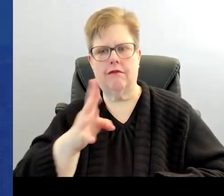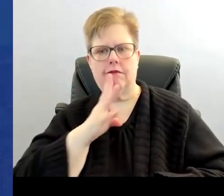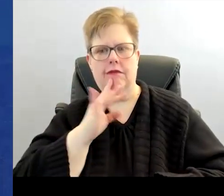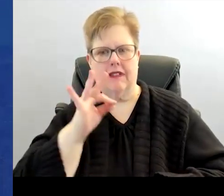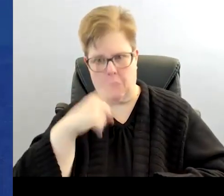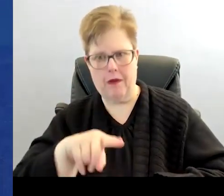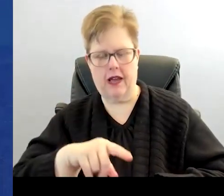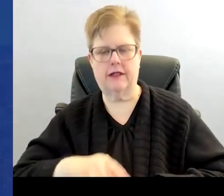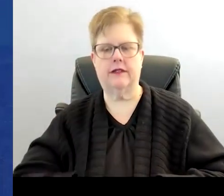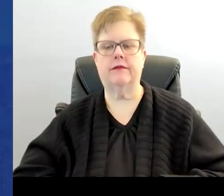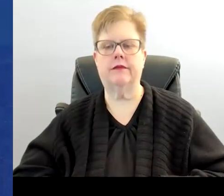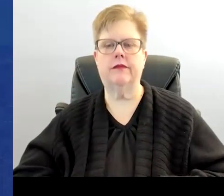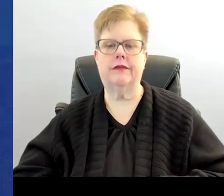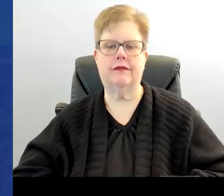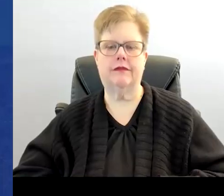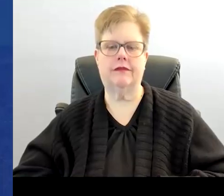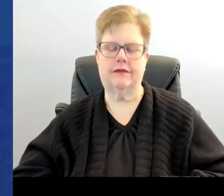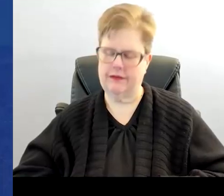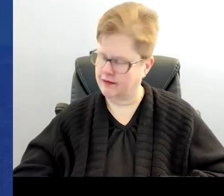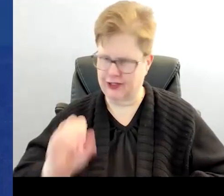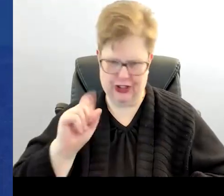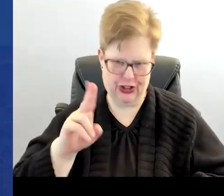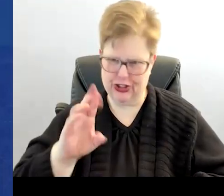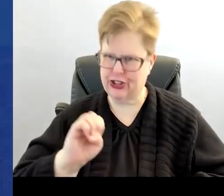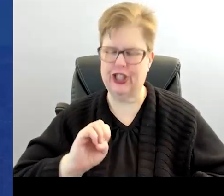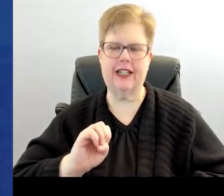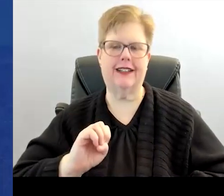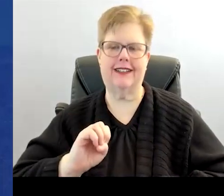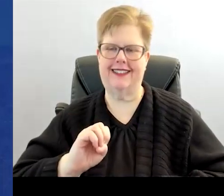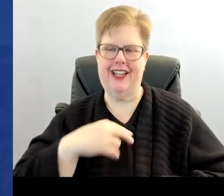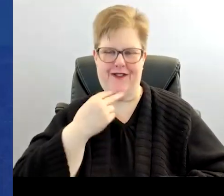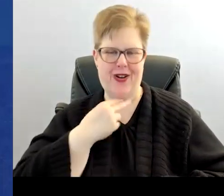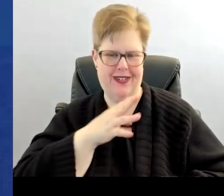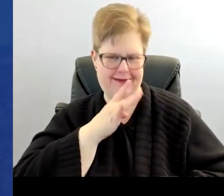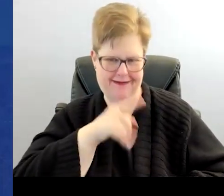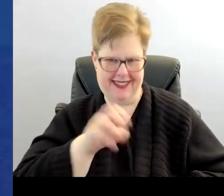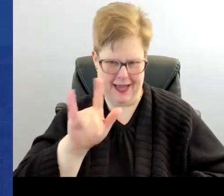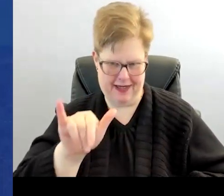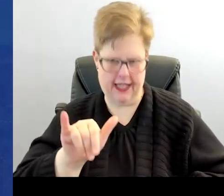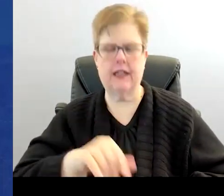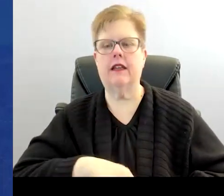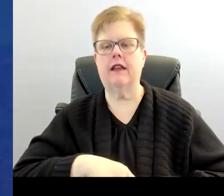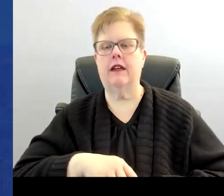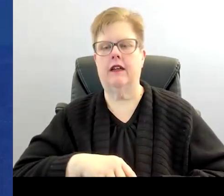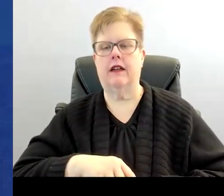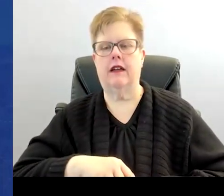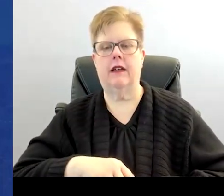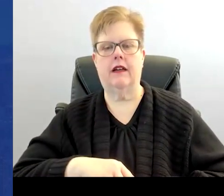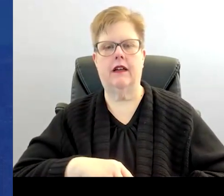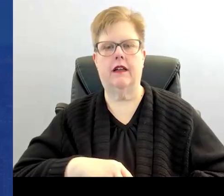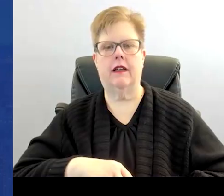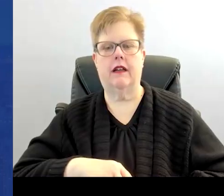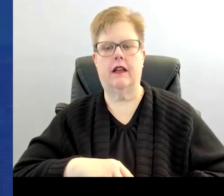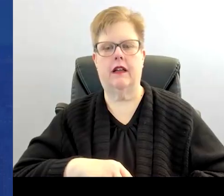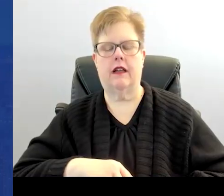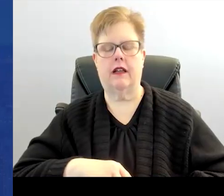mind? So the question you're about to, Sure. yeah, please do. I'm quick on the draw here with the